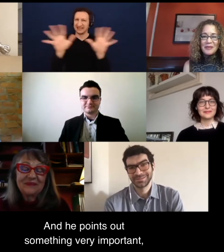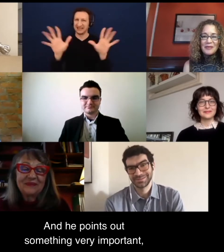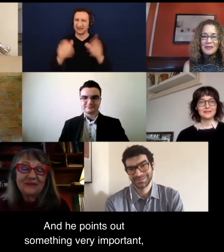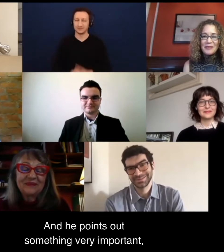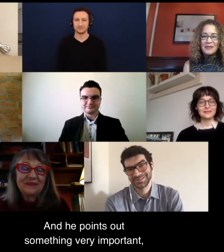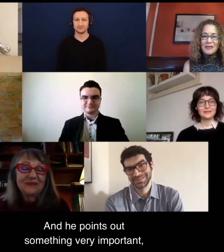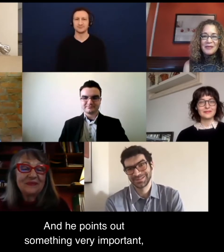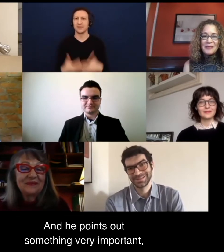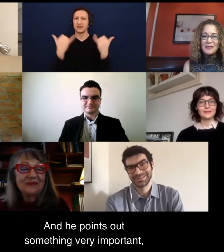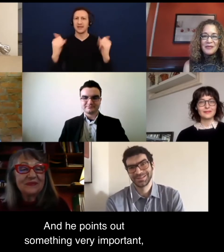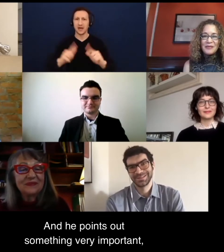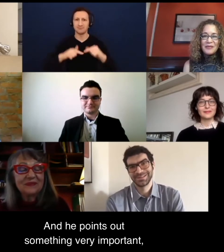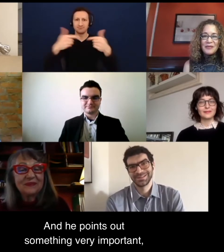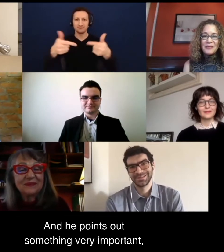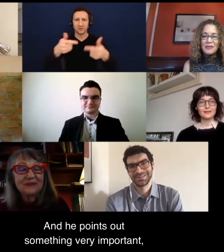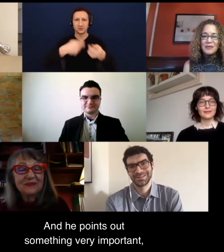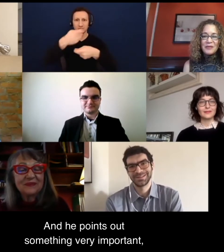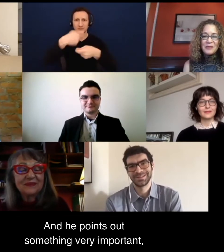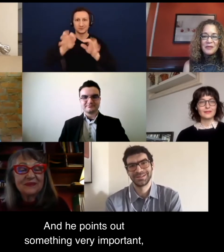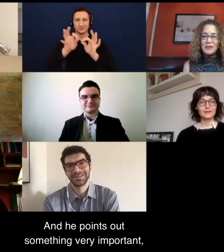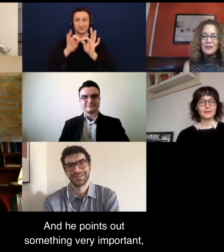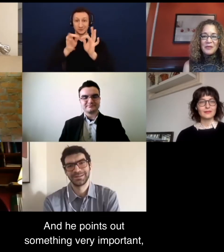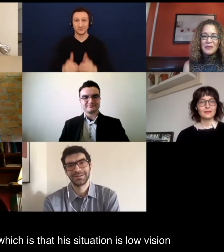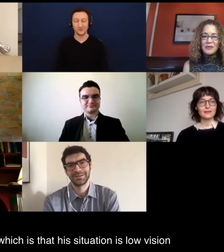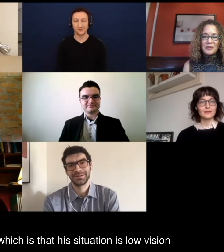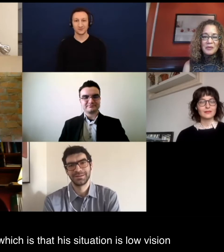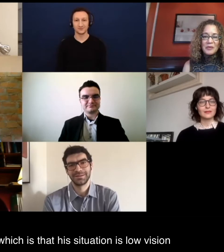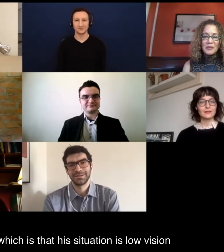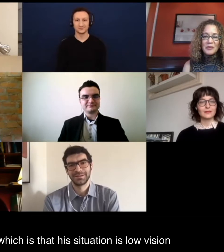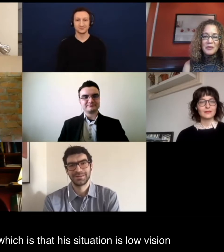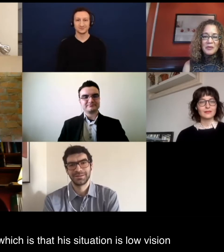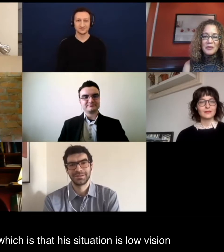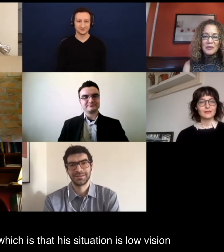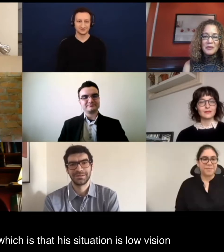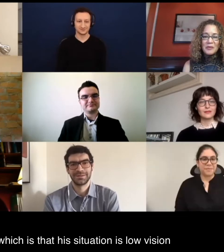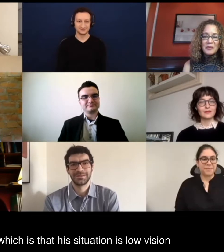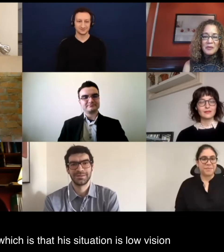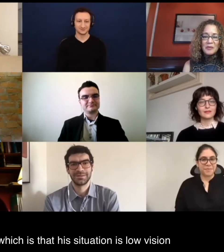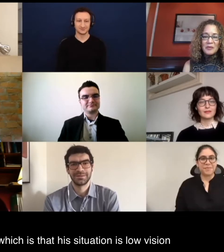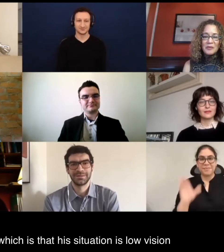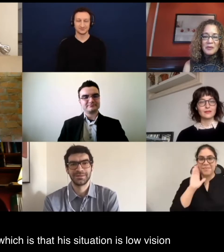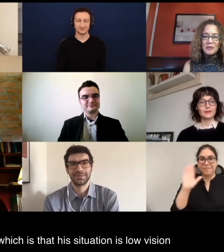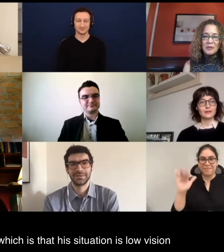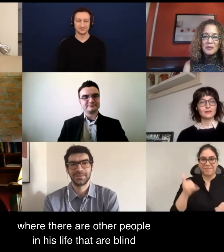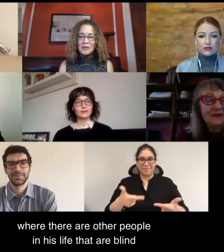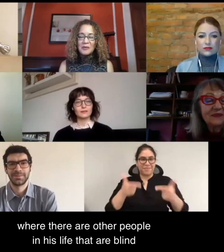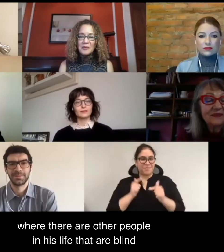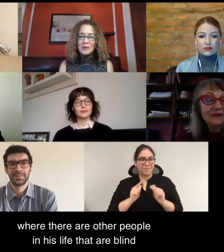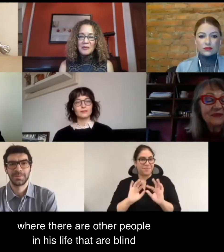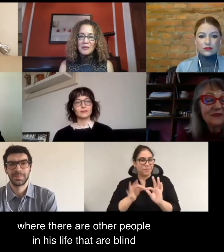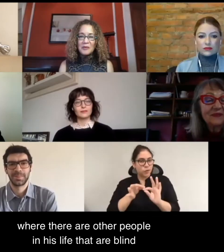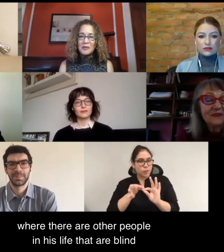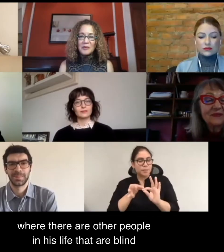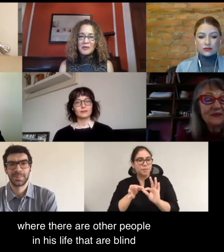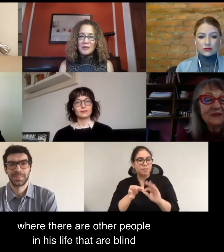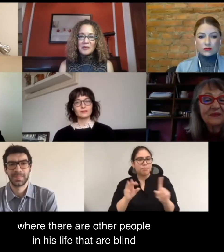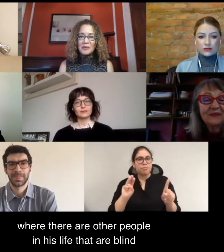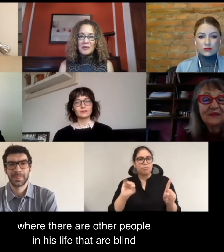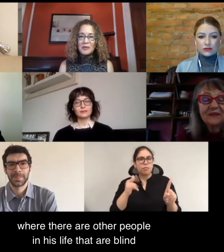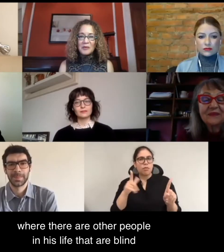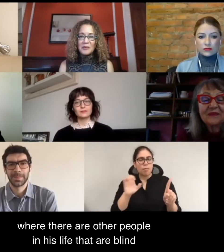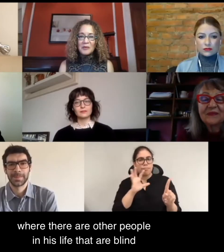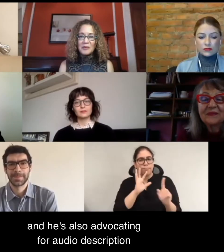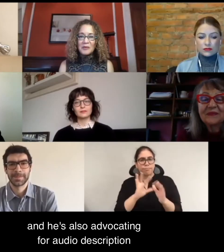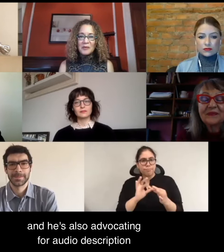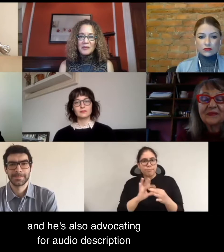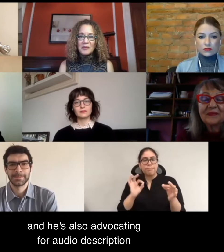And he points out something very important, which is that his situation is low vision, where there are other people in his life that